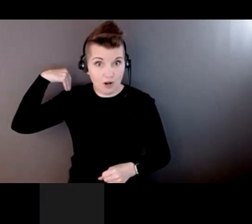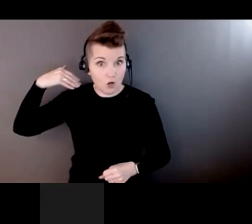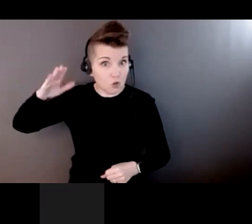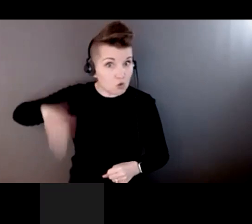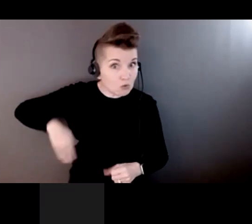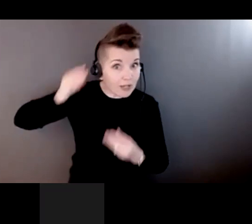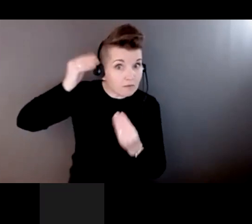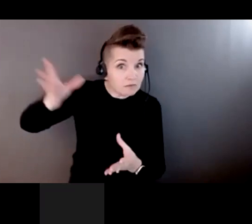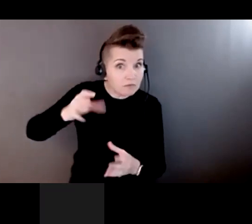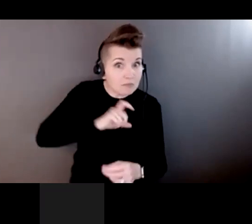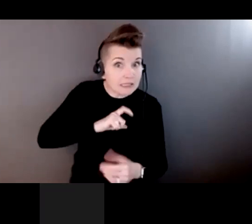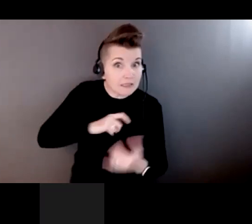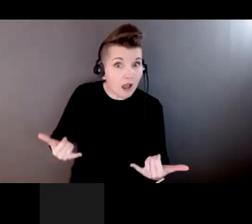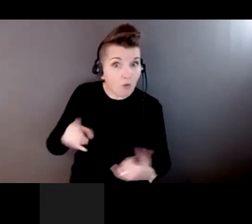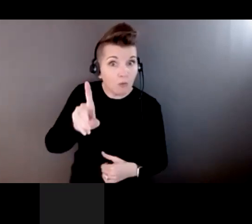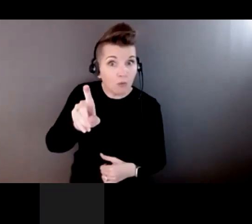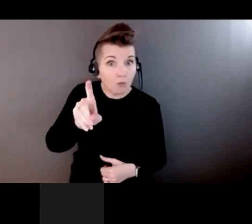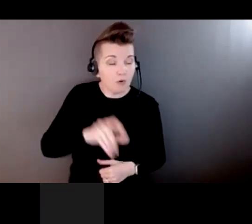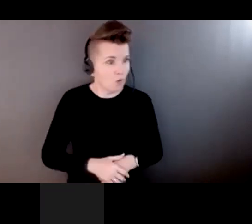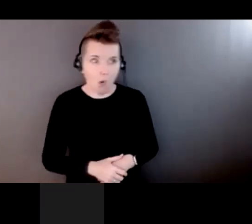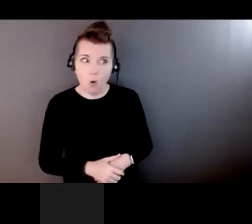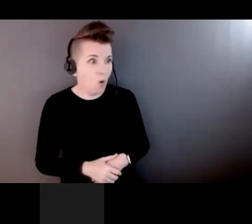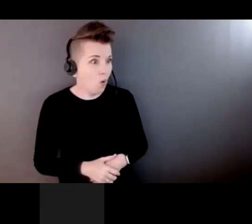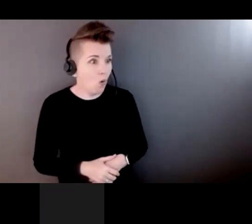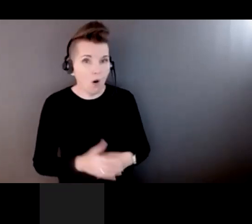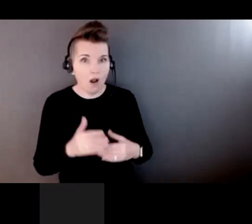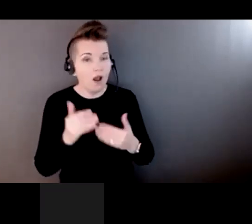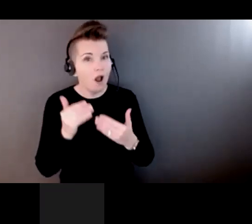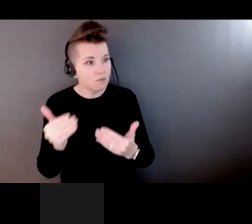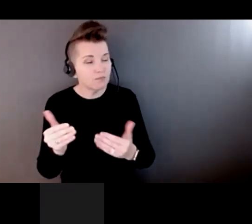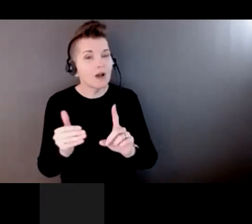statement? No, no, but